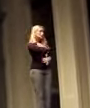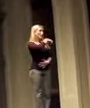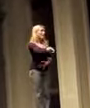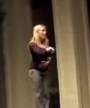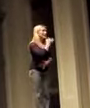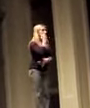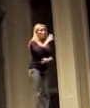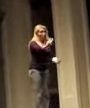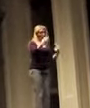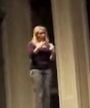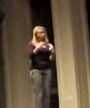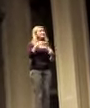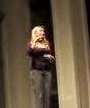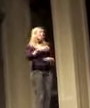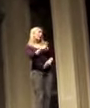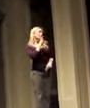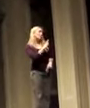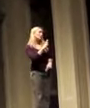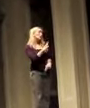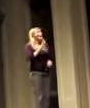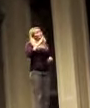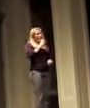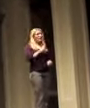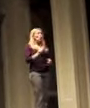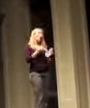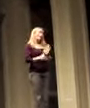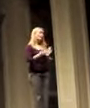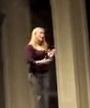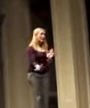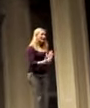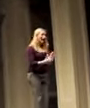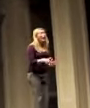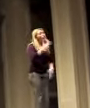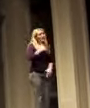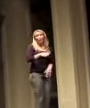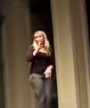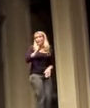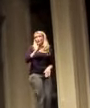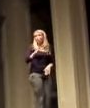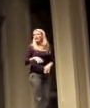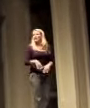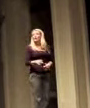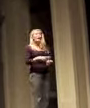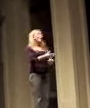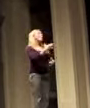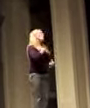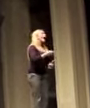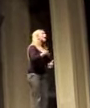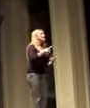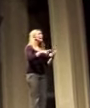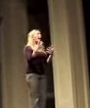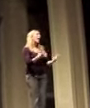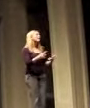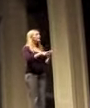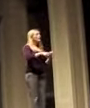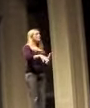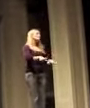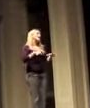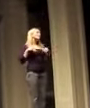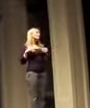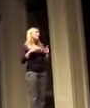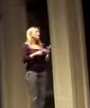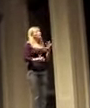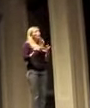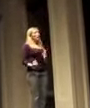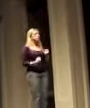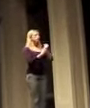you want to watch a little bitch fit. The Urban Dictionary and all its wisdom defines little bitch as someone who's whiny, petty, passive aggressive, and won't